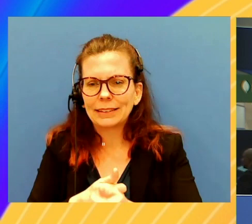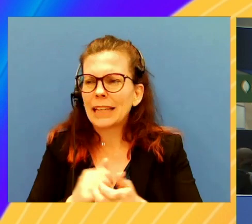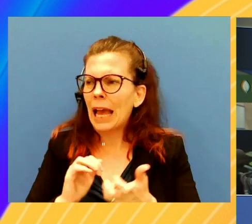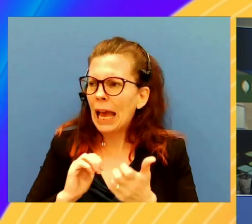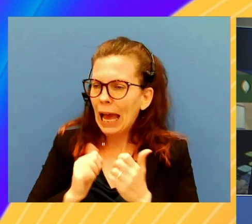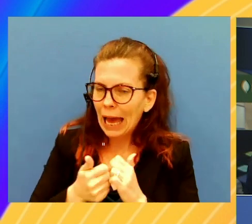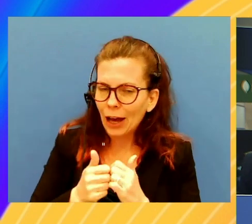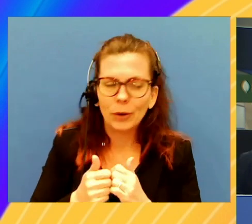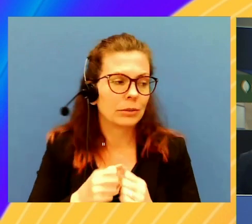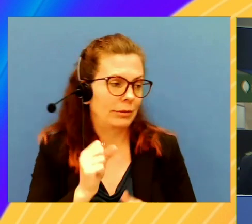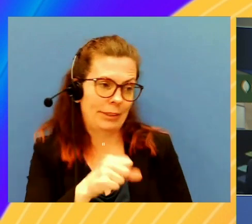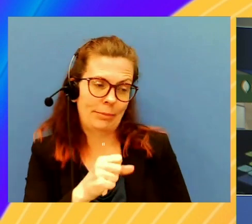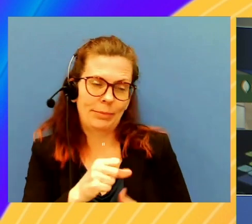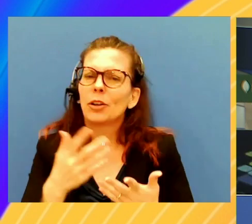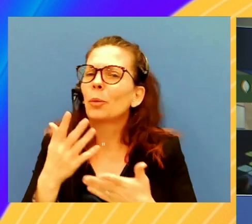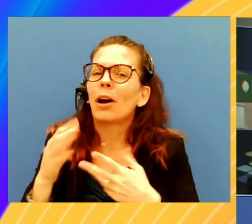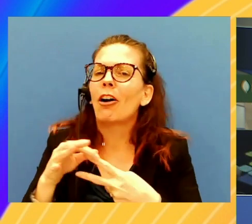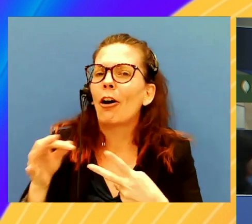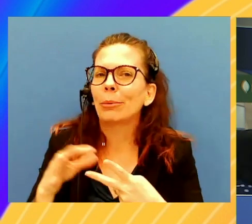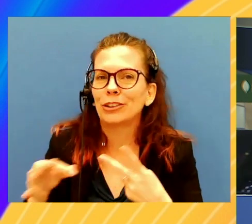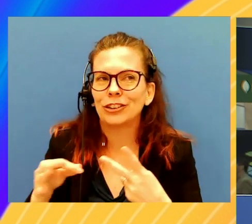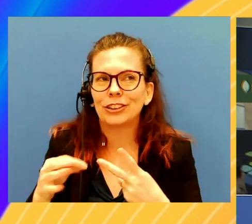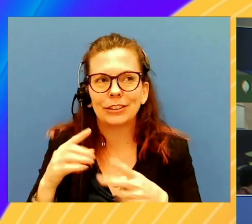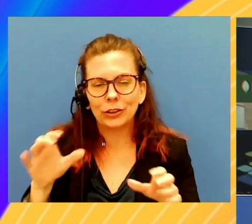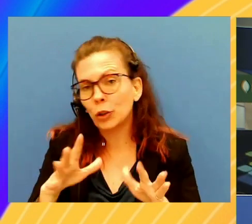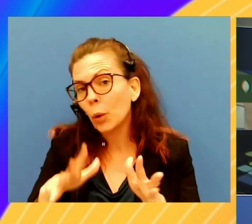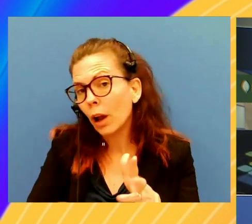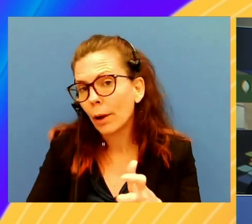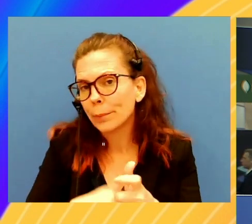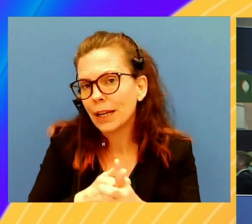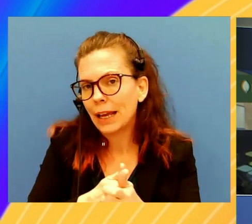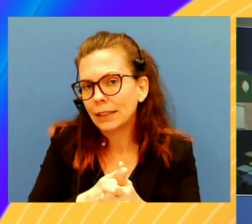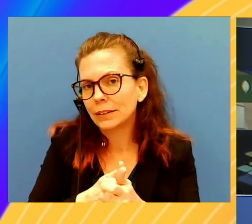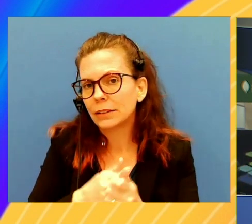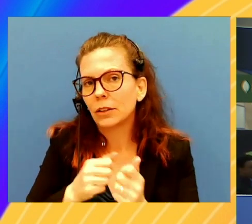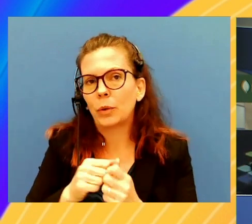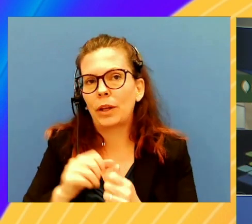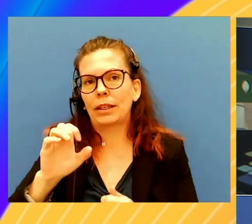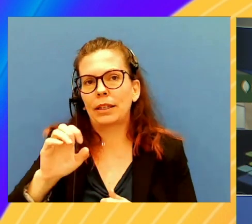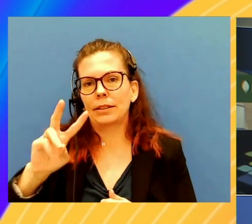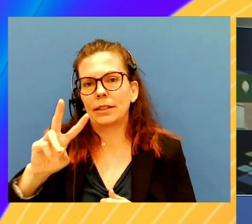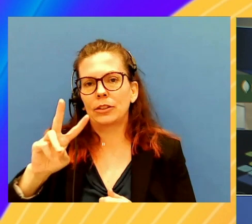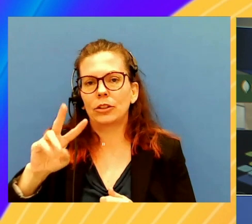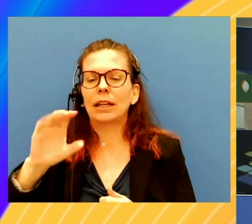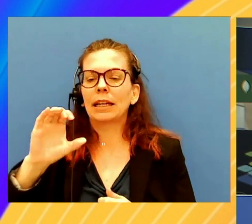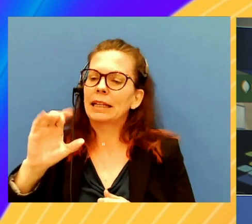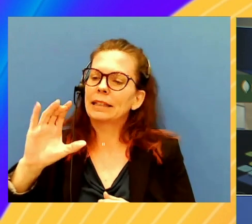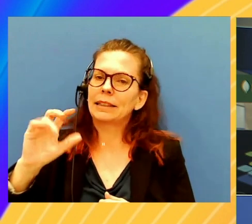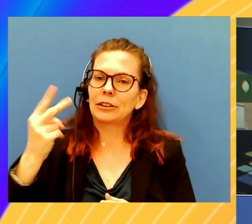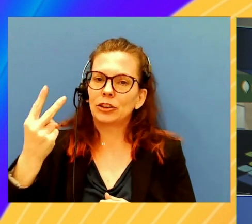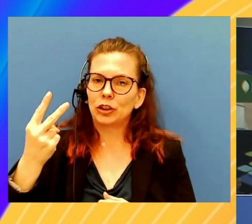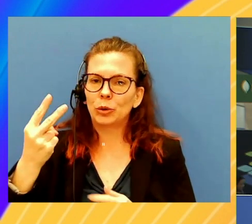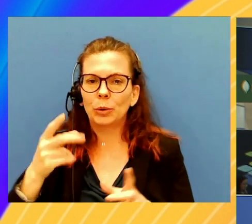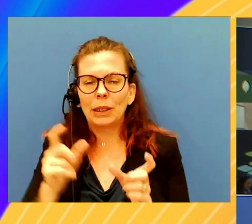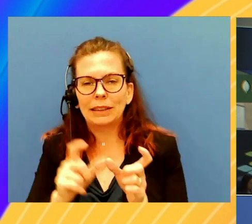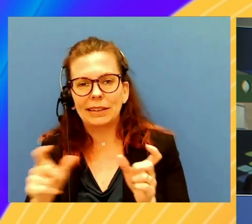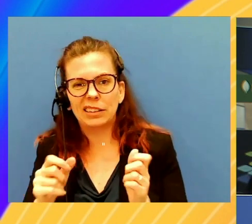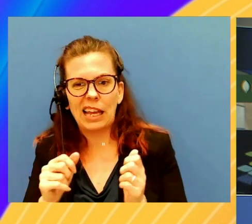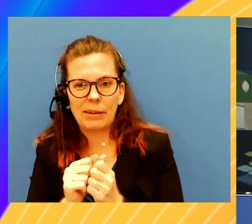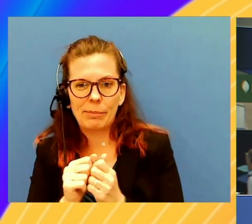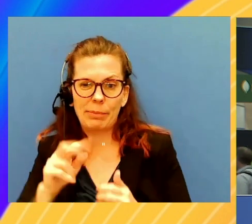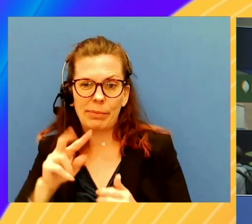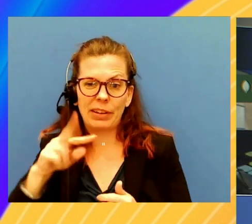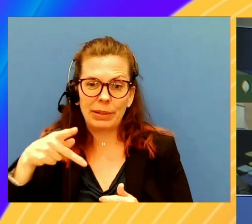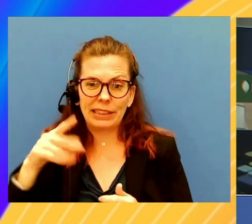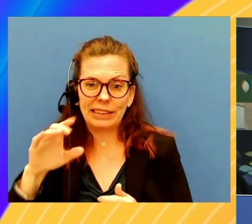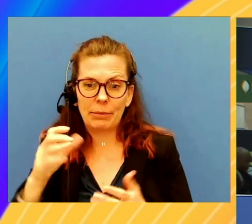can, what are some options to do updates with EC2 instances in a VPC that maybe doesn't have an